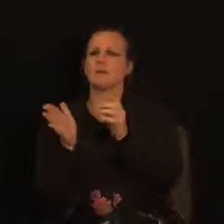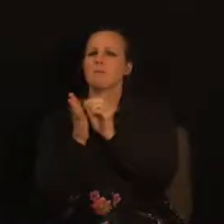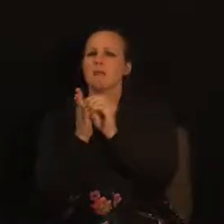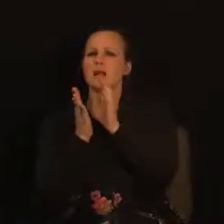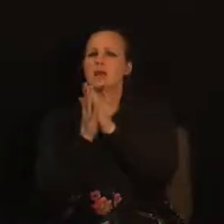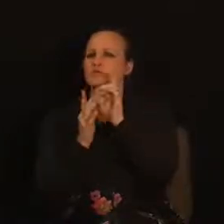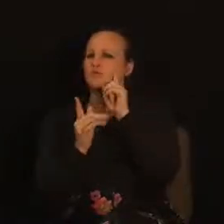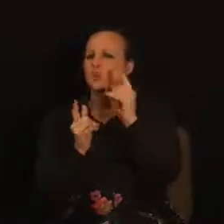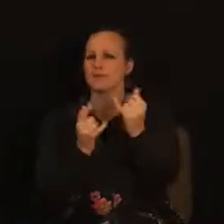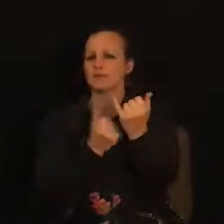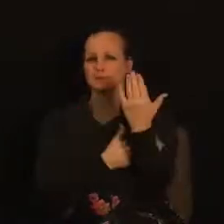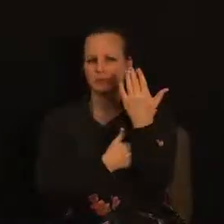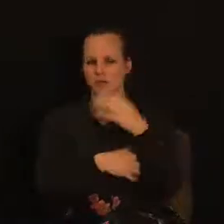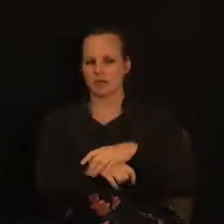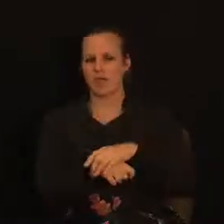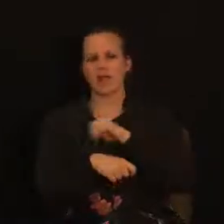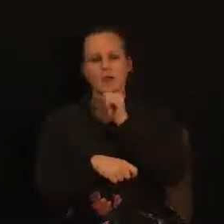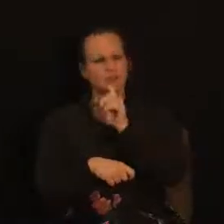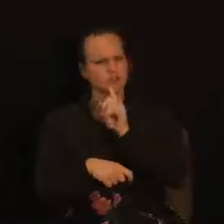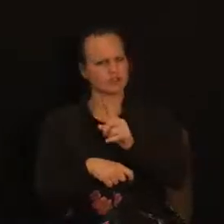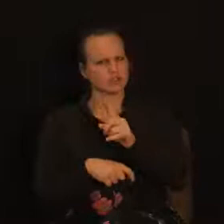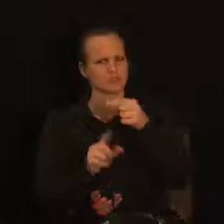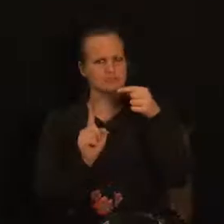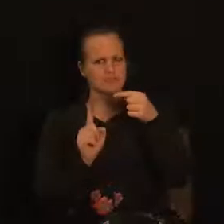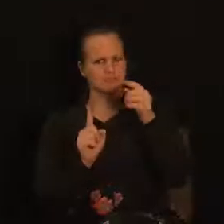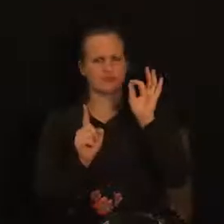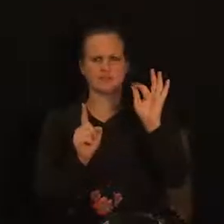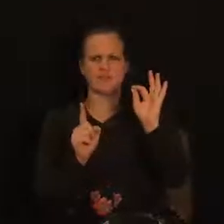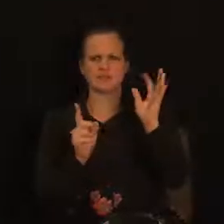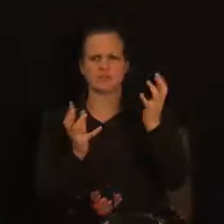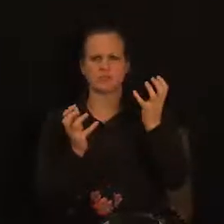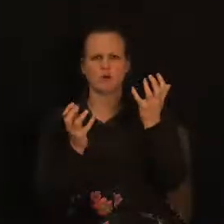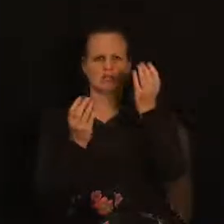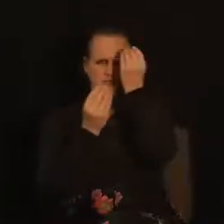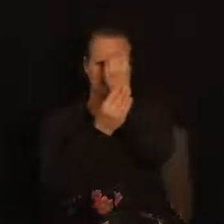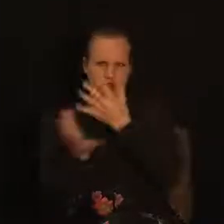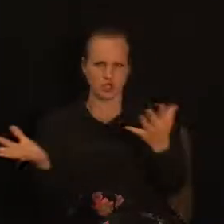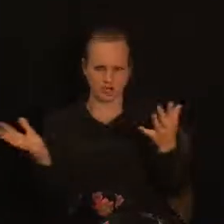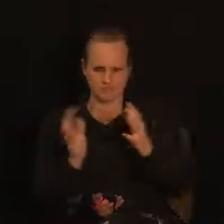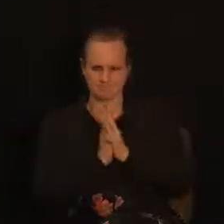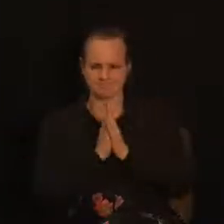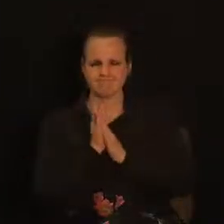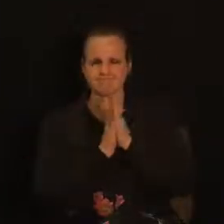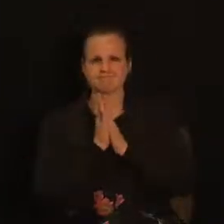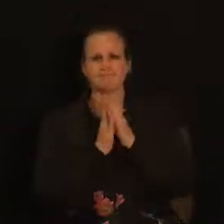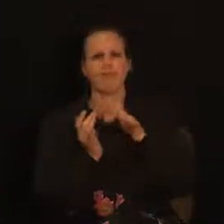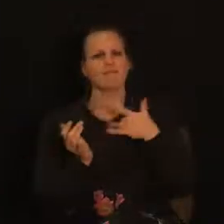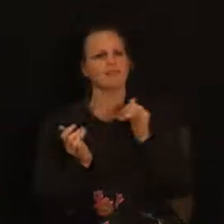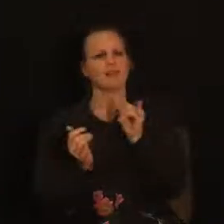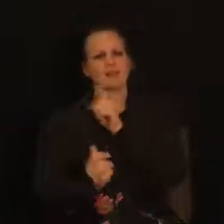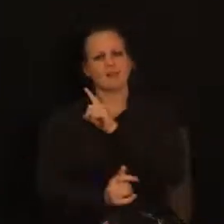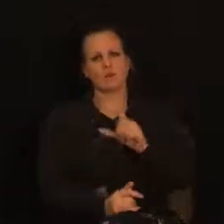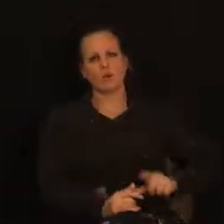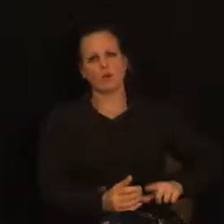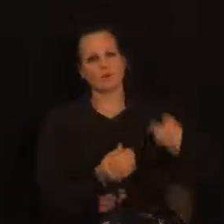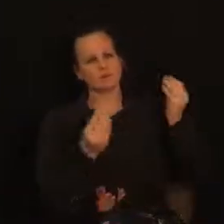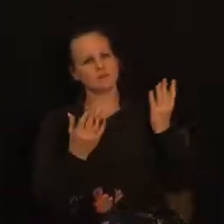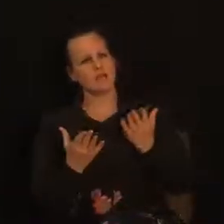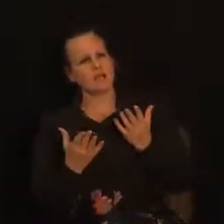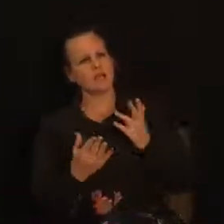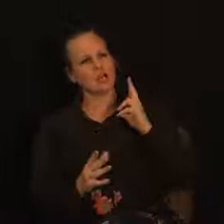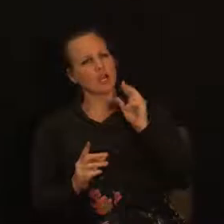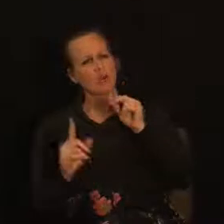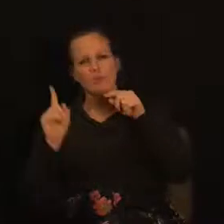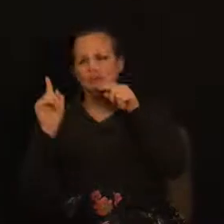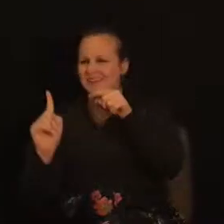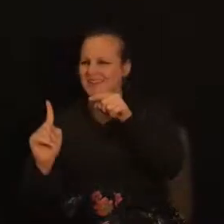for this morning, I wasn't sure that this was the message I wanted to share. And I really felt like the Lord was saying, nope, this is what